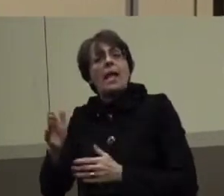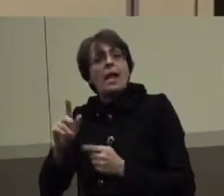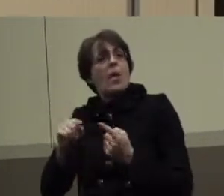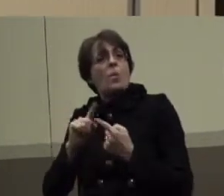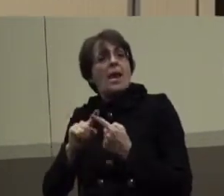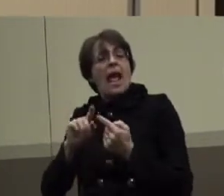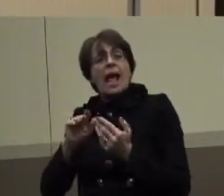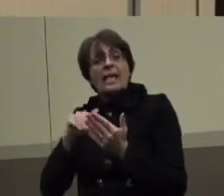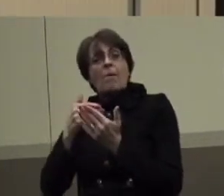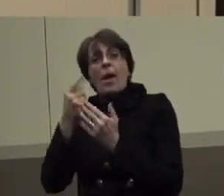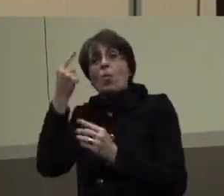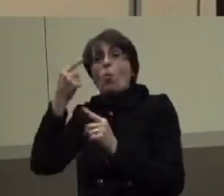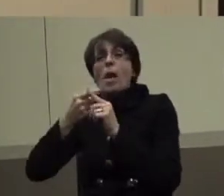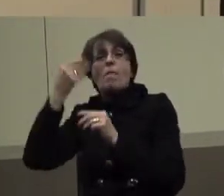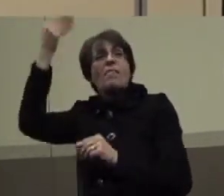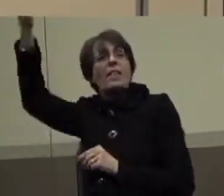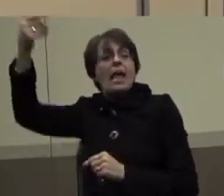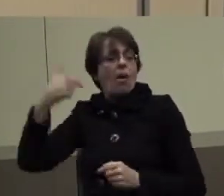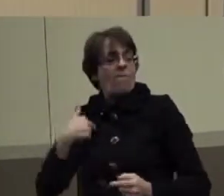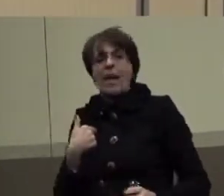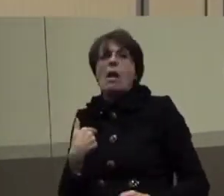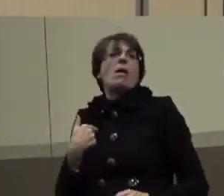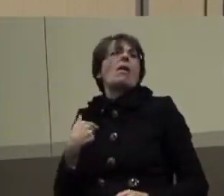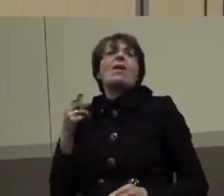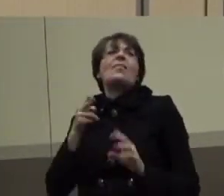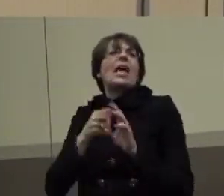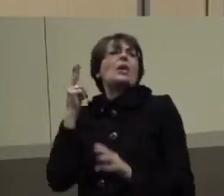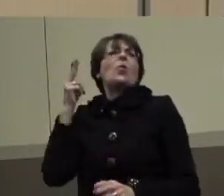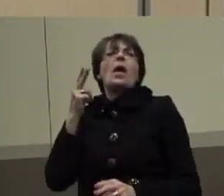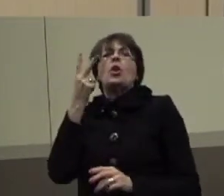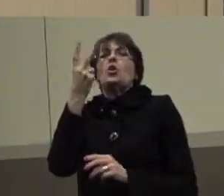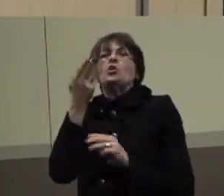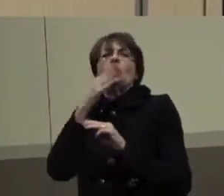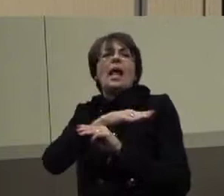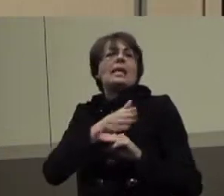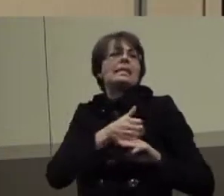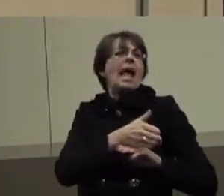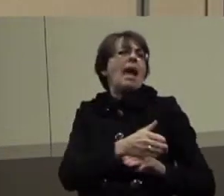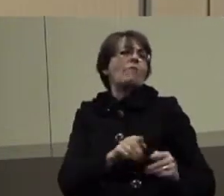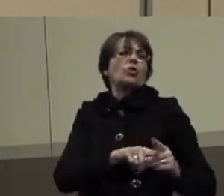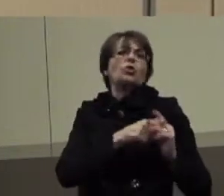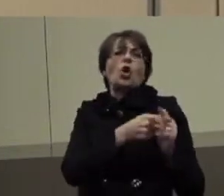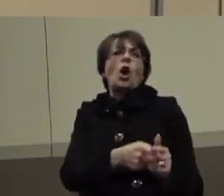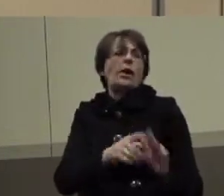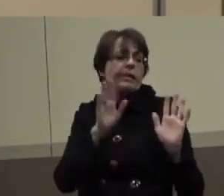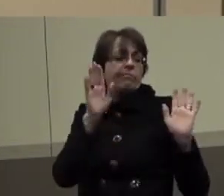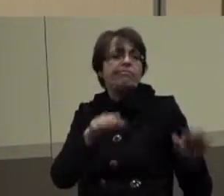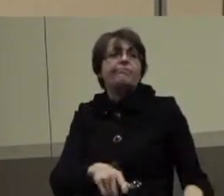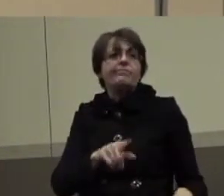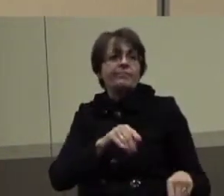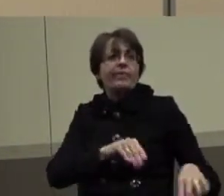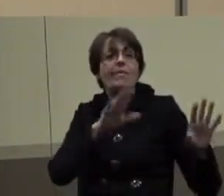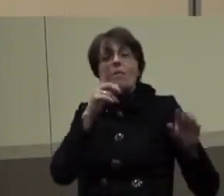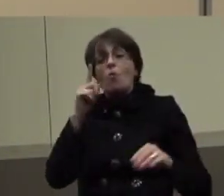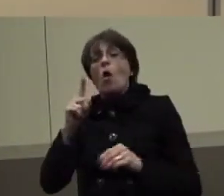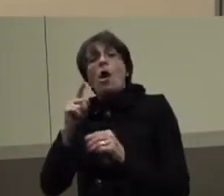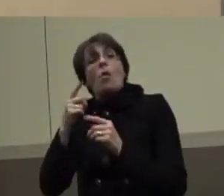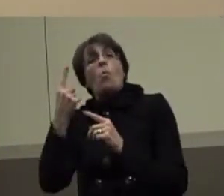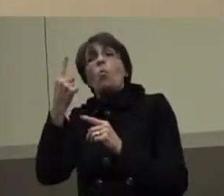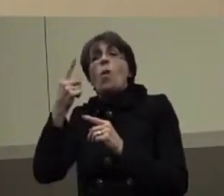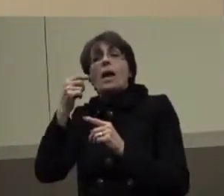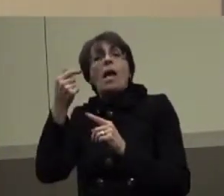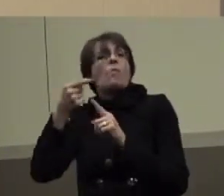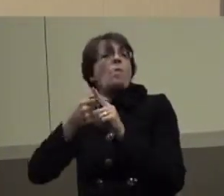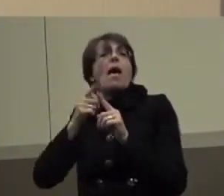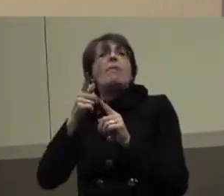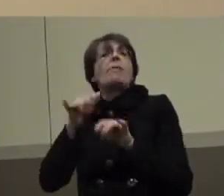when I get back a month later, I find out they quit it 2 days after they started and decided it didn't work. So for a whole nother month, they've been